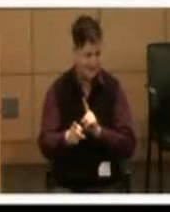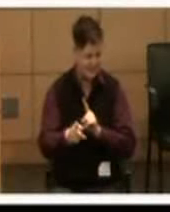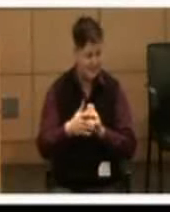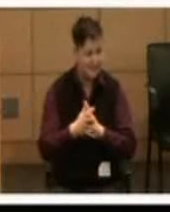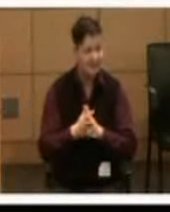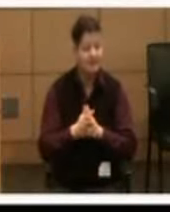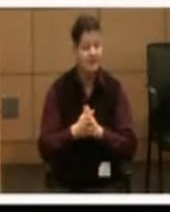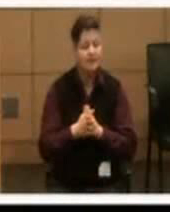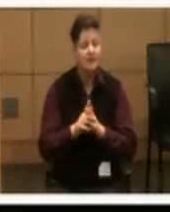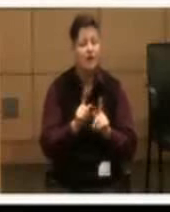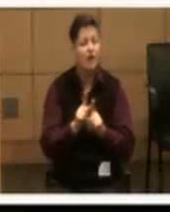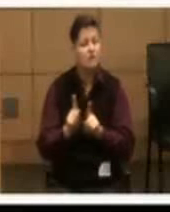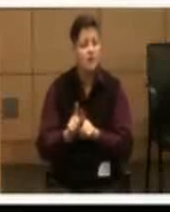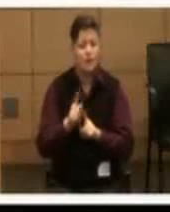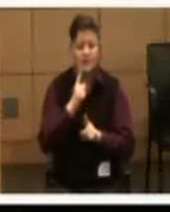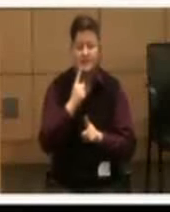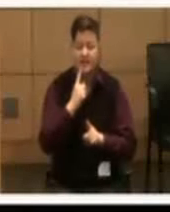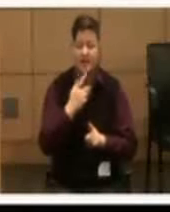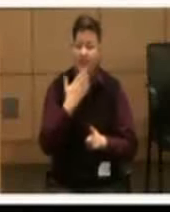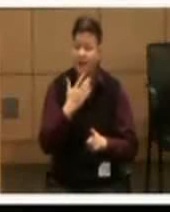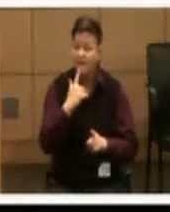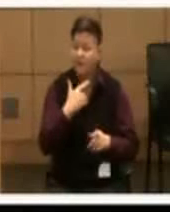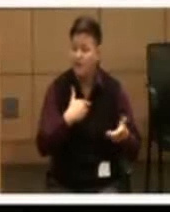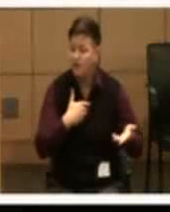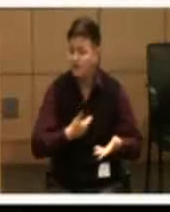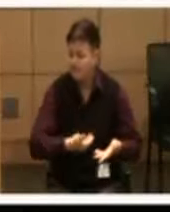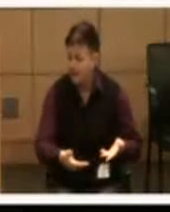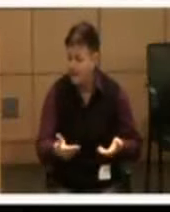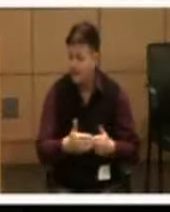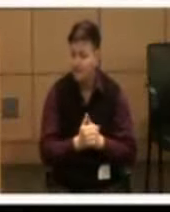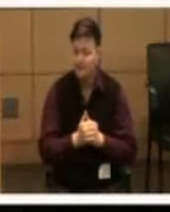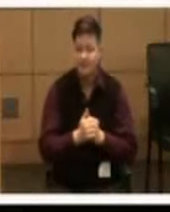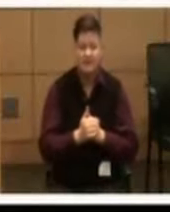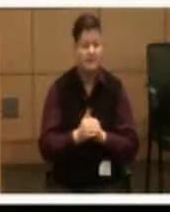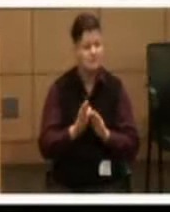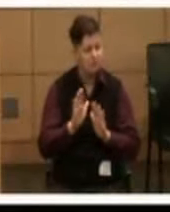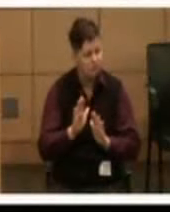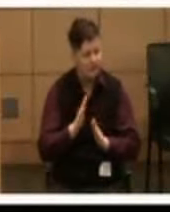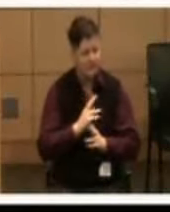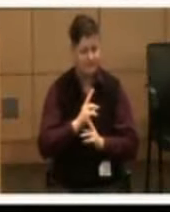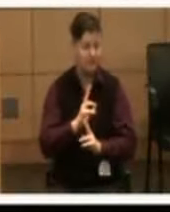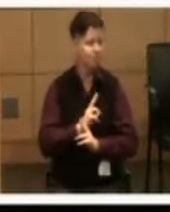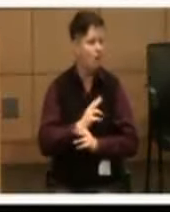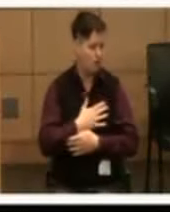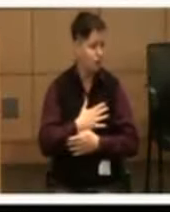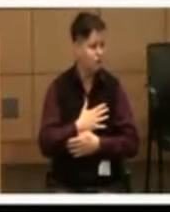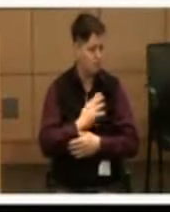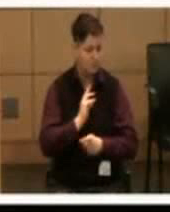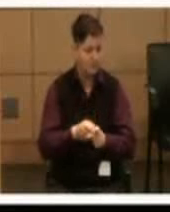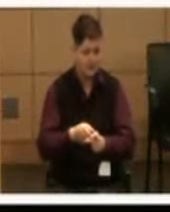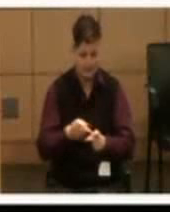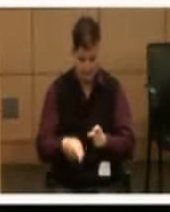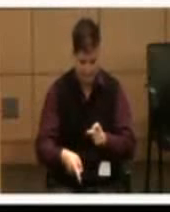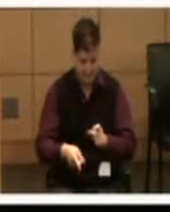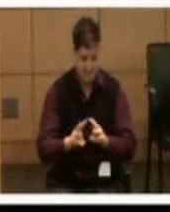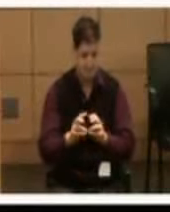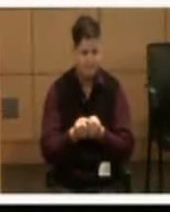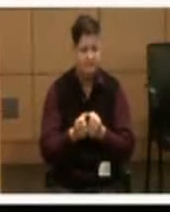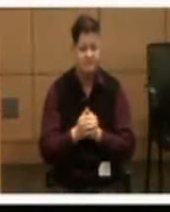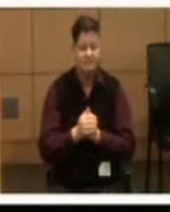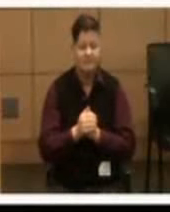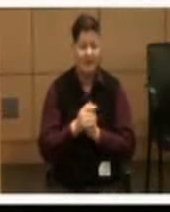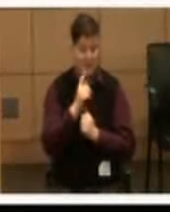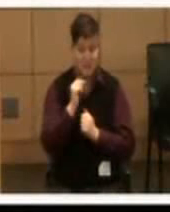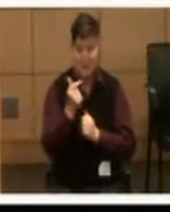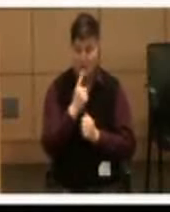want to say is thank you for bringing us out here. This has been great so far, and it's an honor to participate in this, and I think we're all really